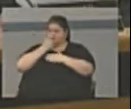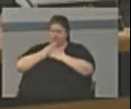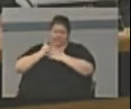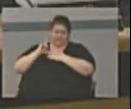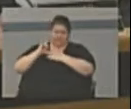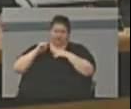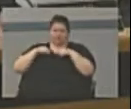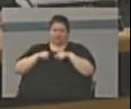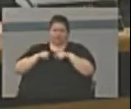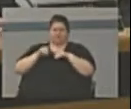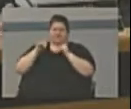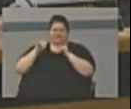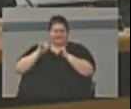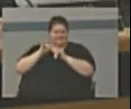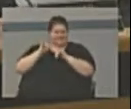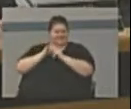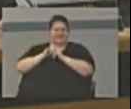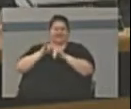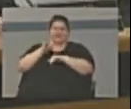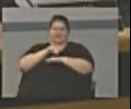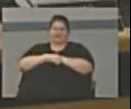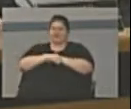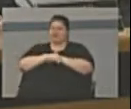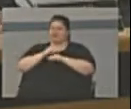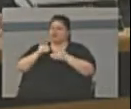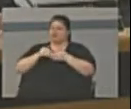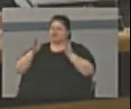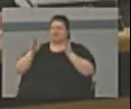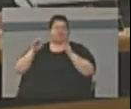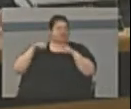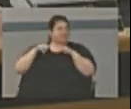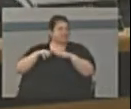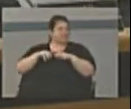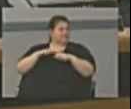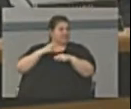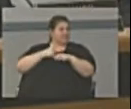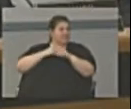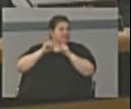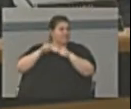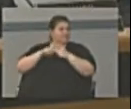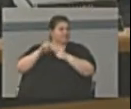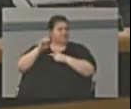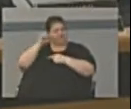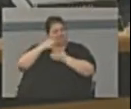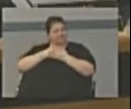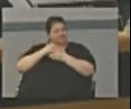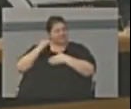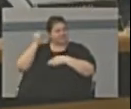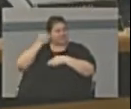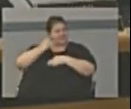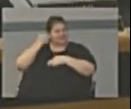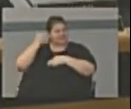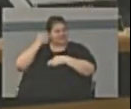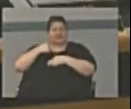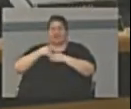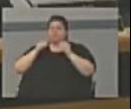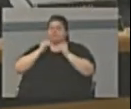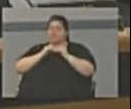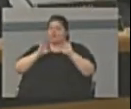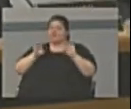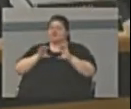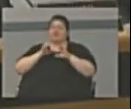the General Assembly opening. So it was either go to the General Assembly or go to Sons of Italy, and I went to Sons of Italy. We actually got more done there. So